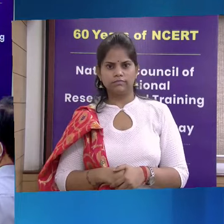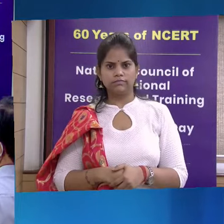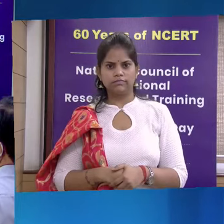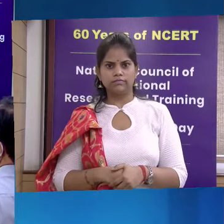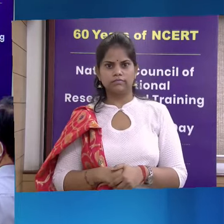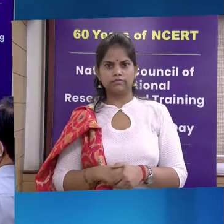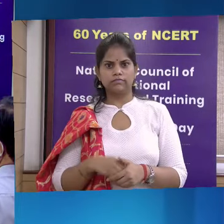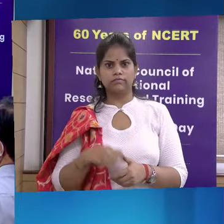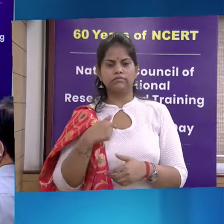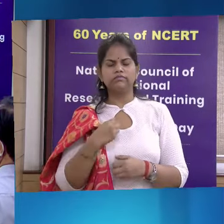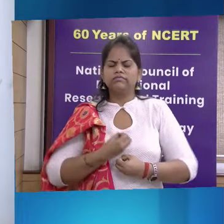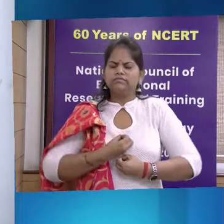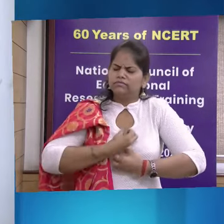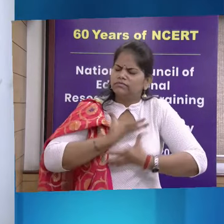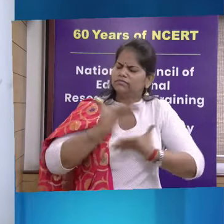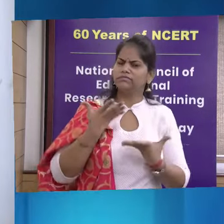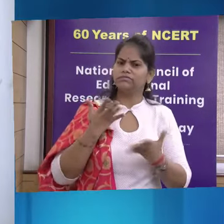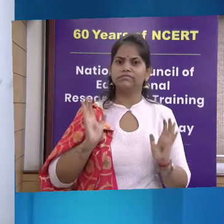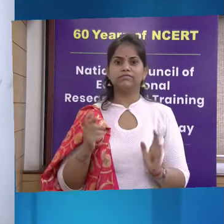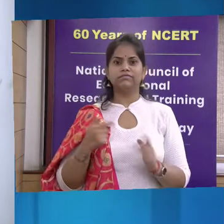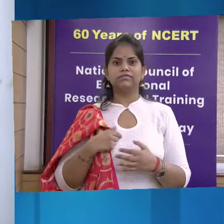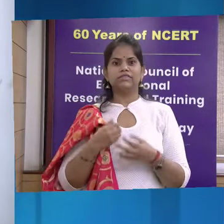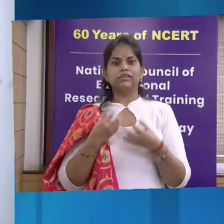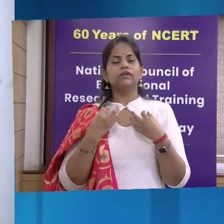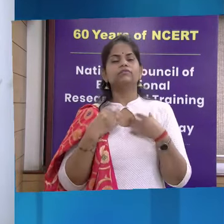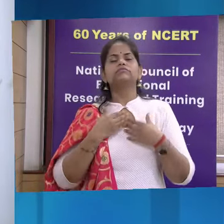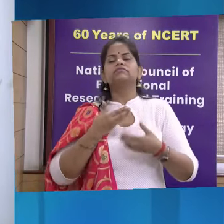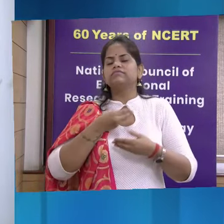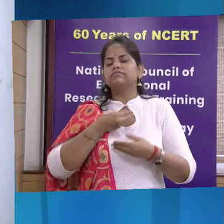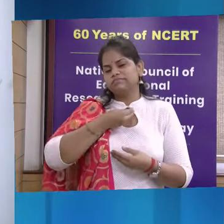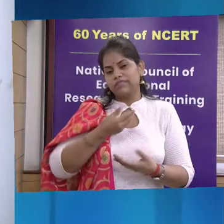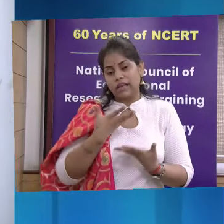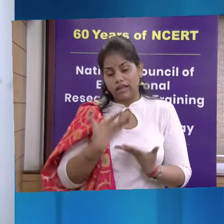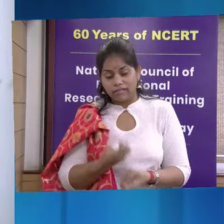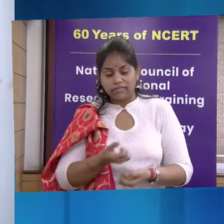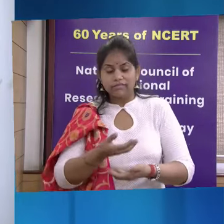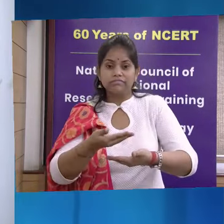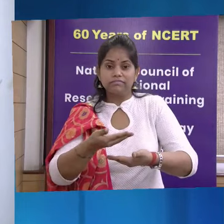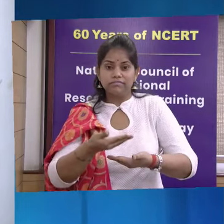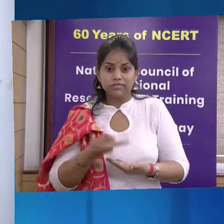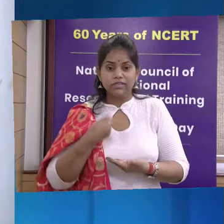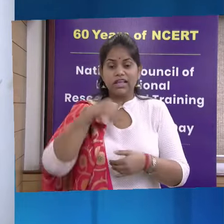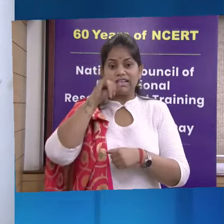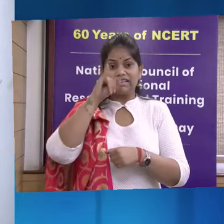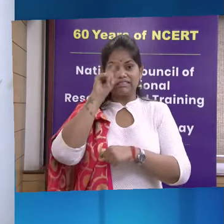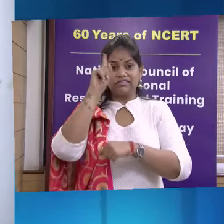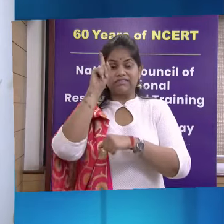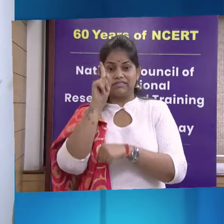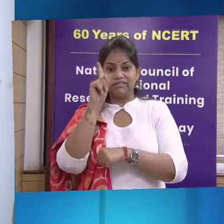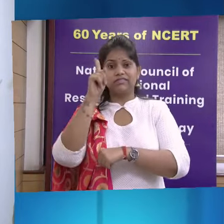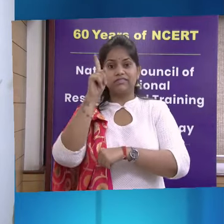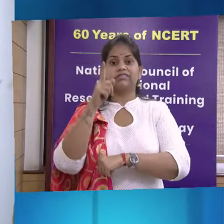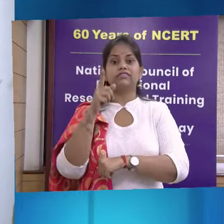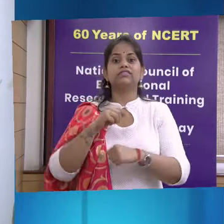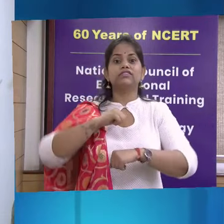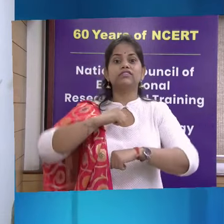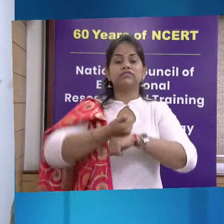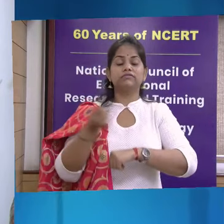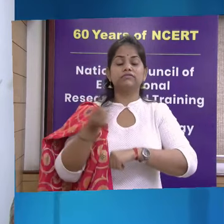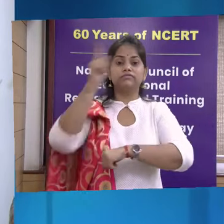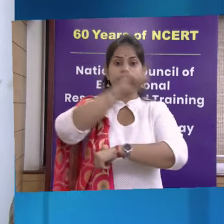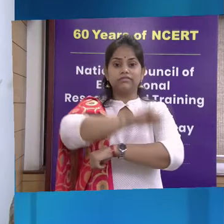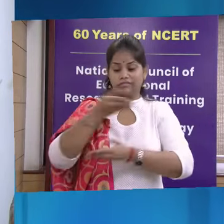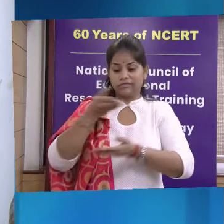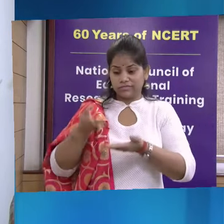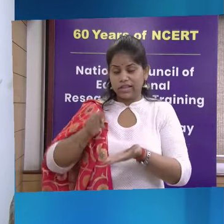I'm extremely happy and feel honored to be part of the 61st Foundation Day celebration of